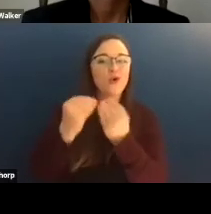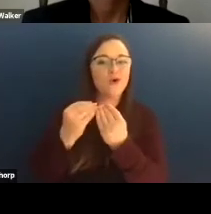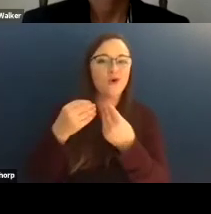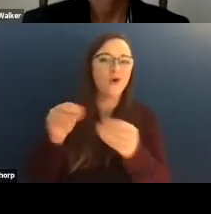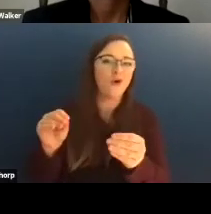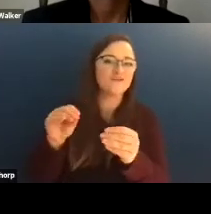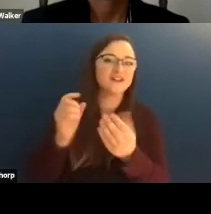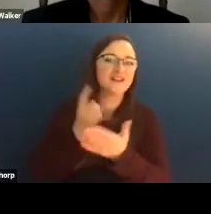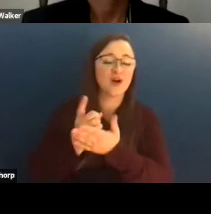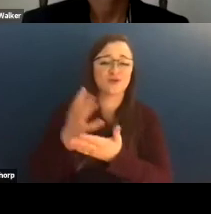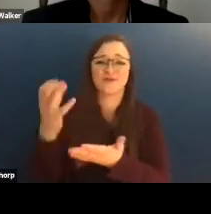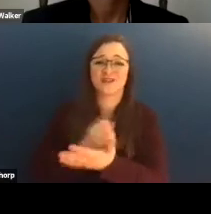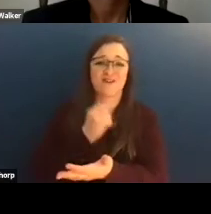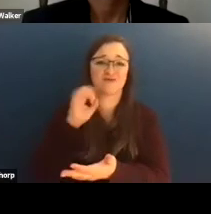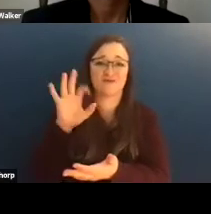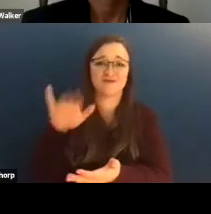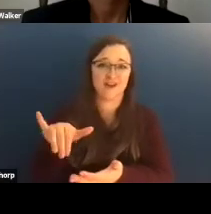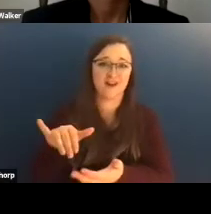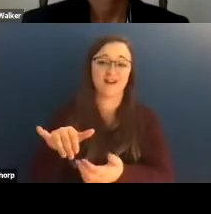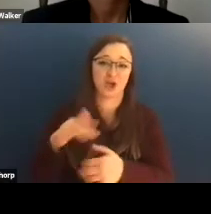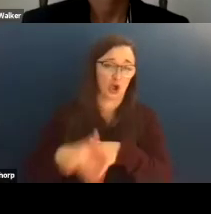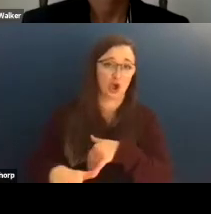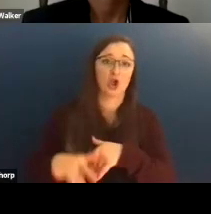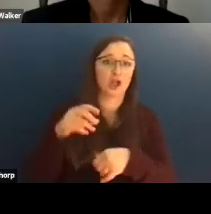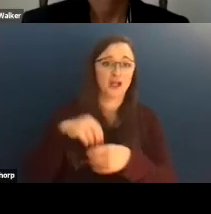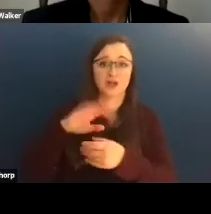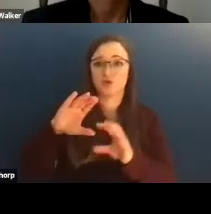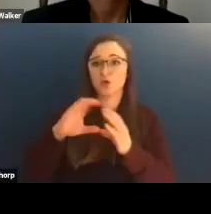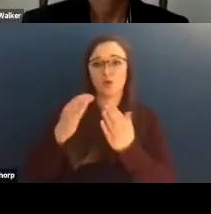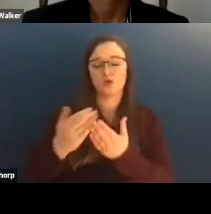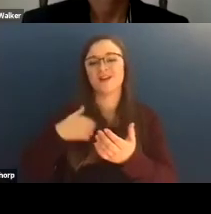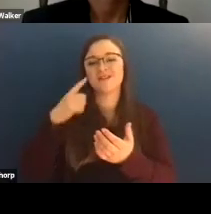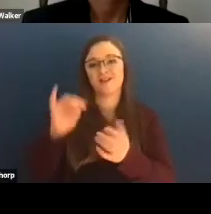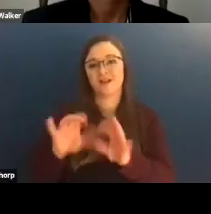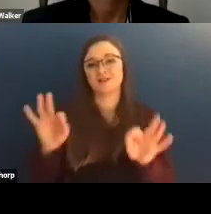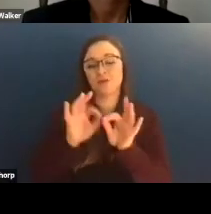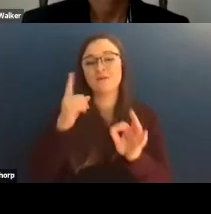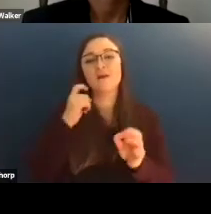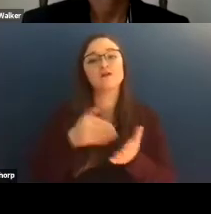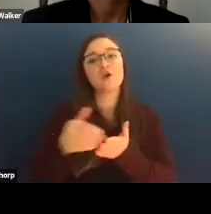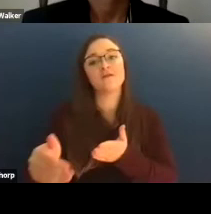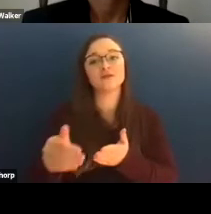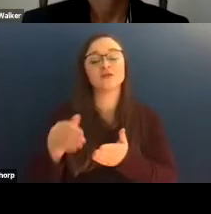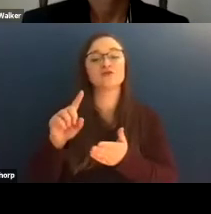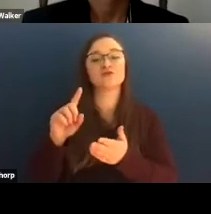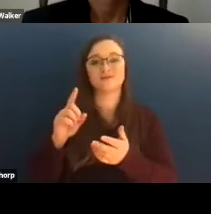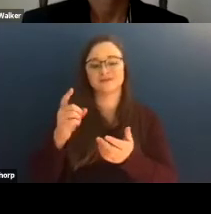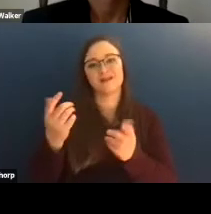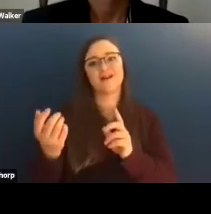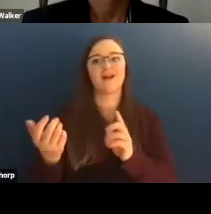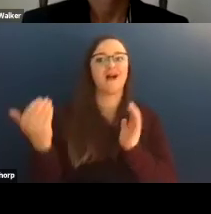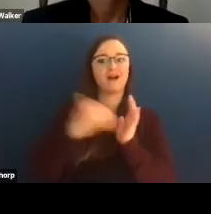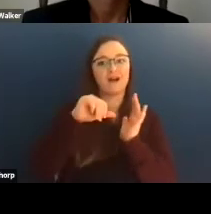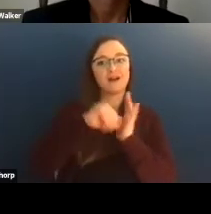taking advantage of that early on, I think is really important, because a lot of times, you know, just showing, again, going back to effort, you know, showing